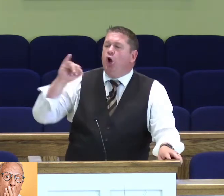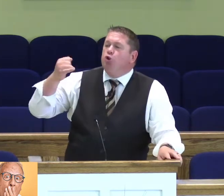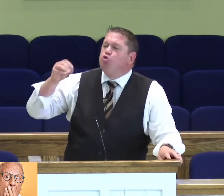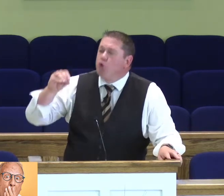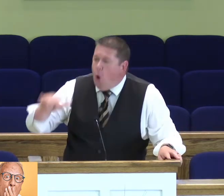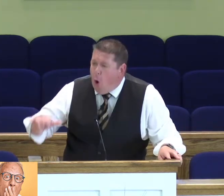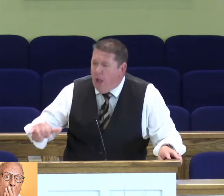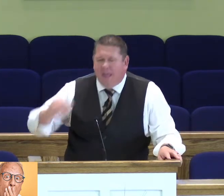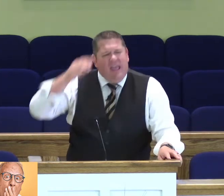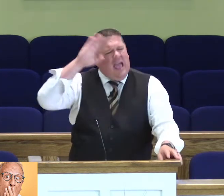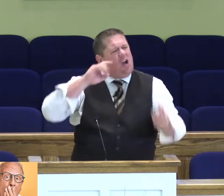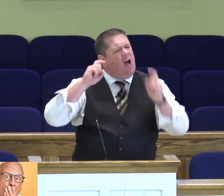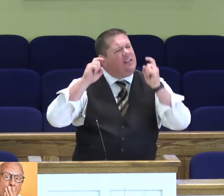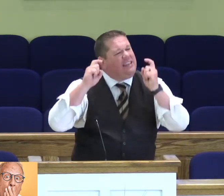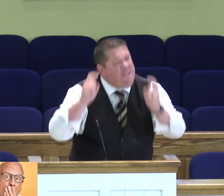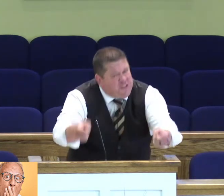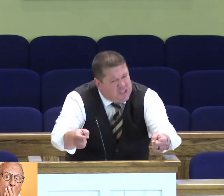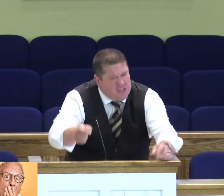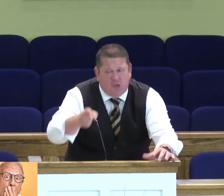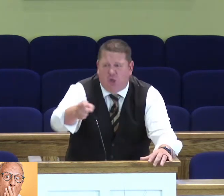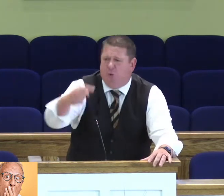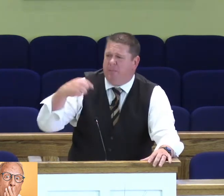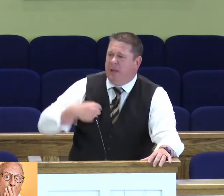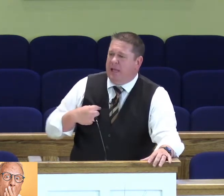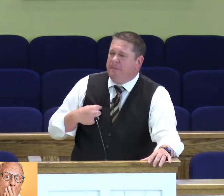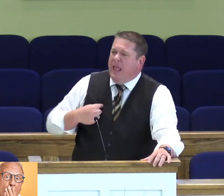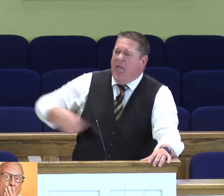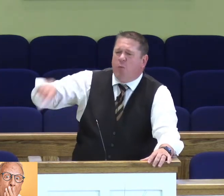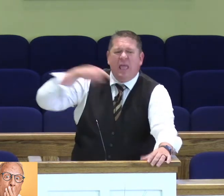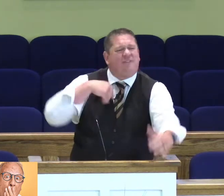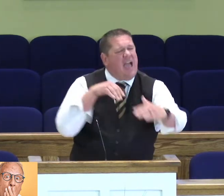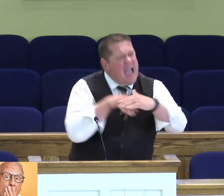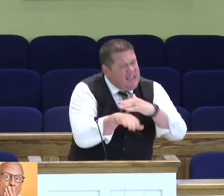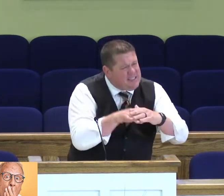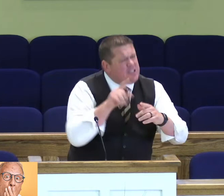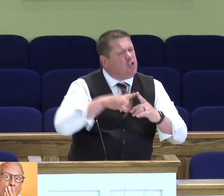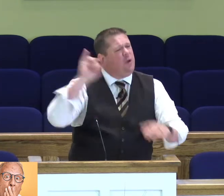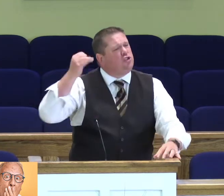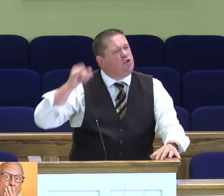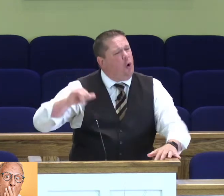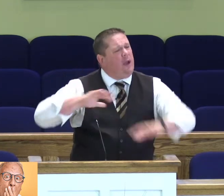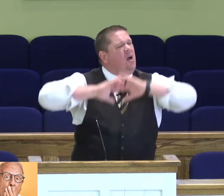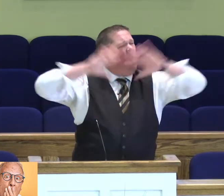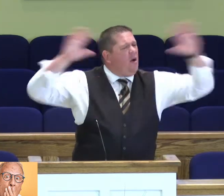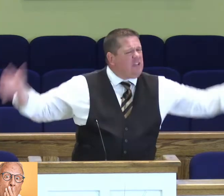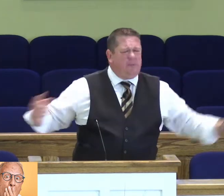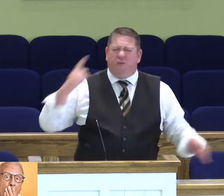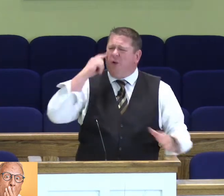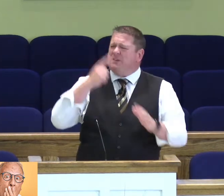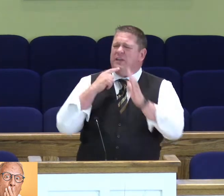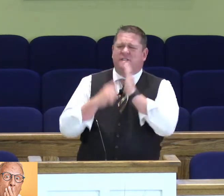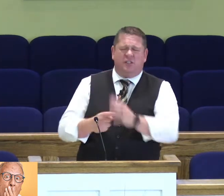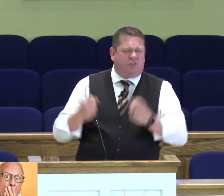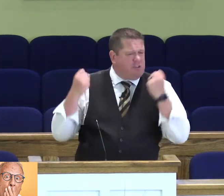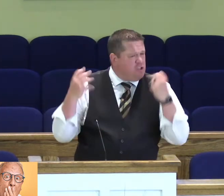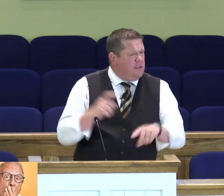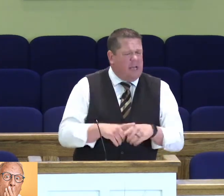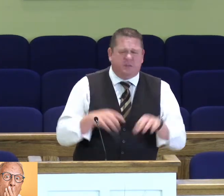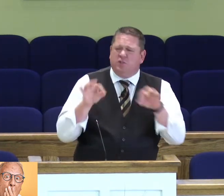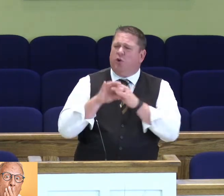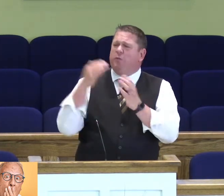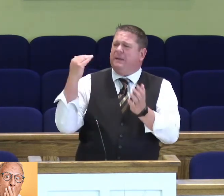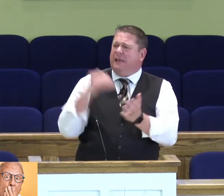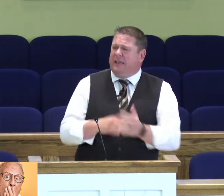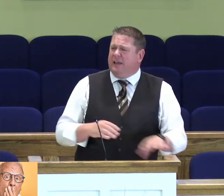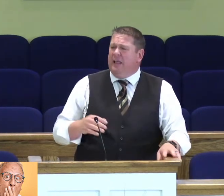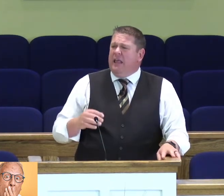promises us joy. And God gifts it to you and me. And we have access to his joy all the time. You've heard me say this illustration so many